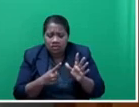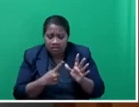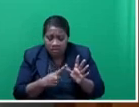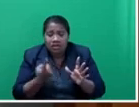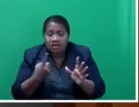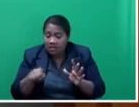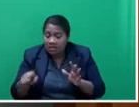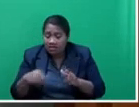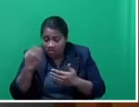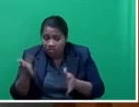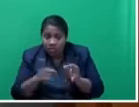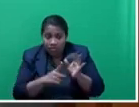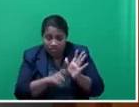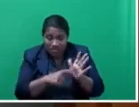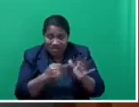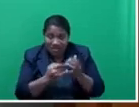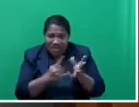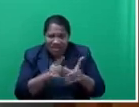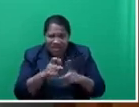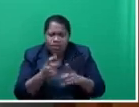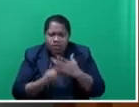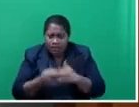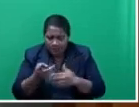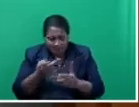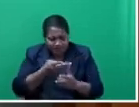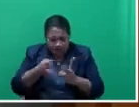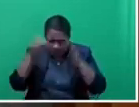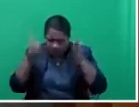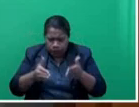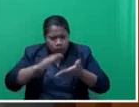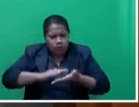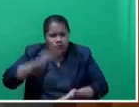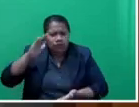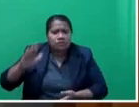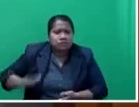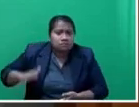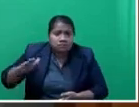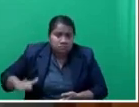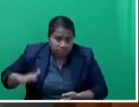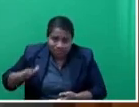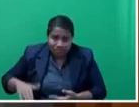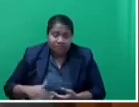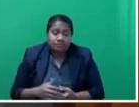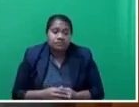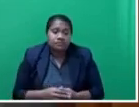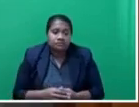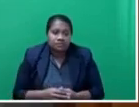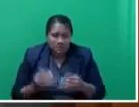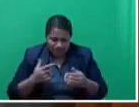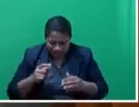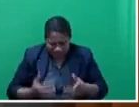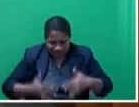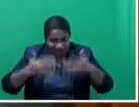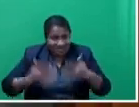the increasing rate of poverty as given by the statistical